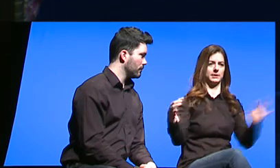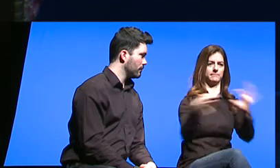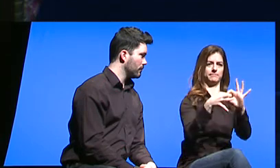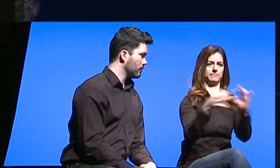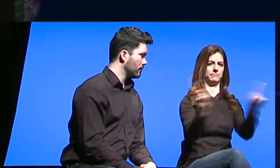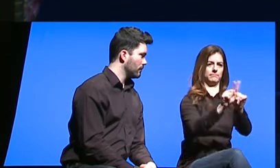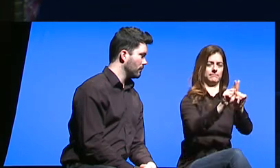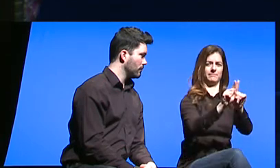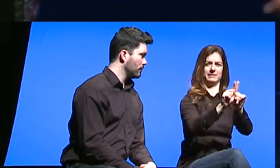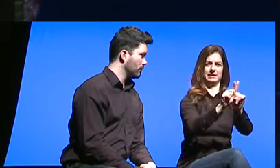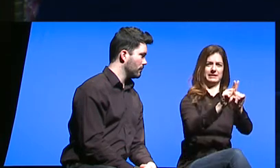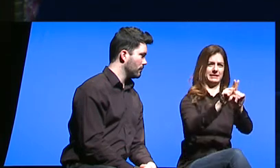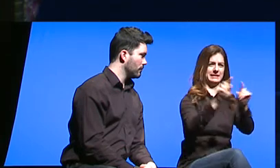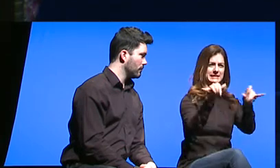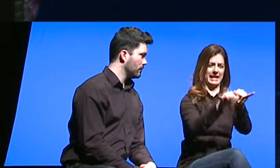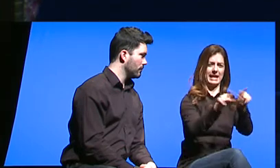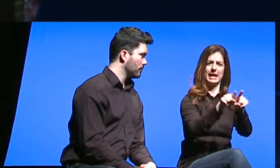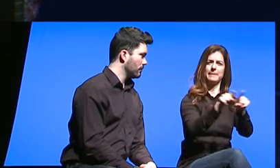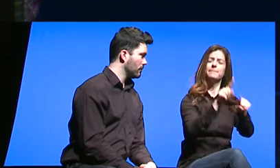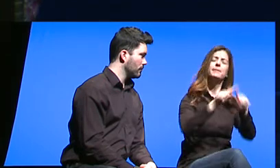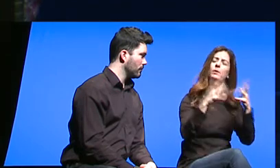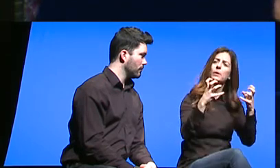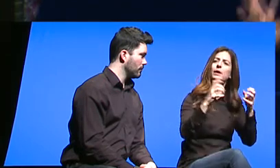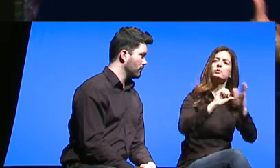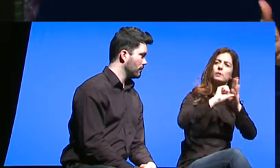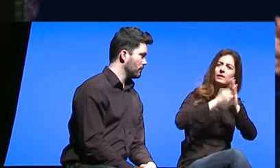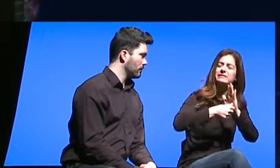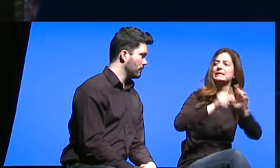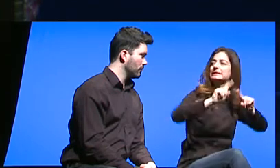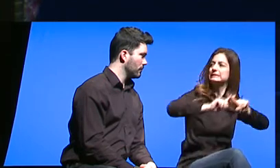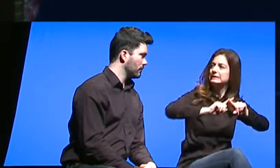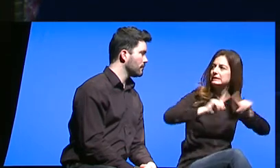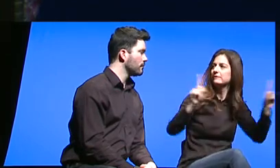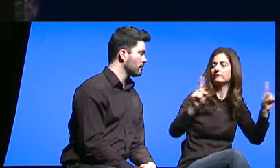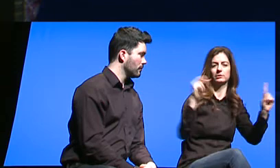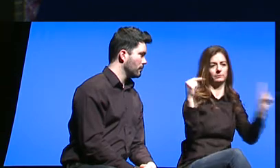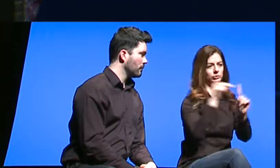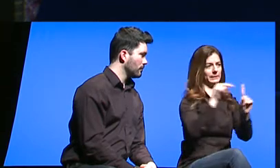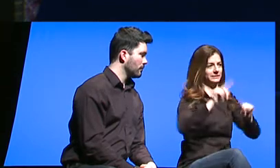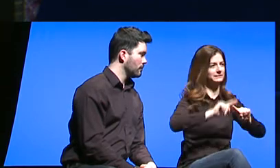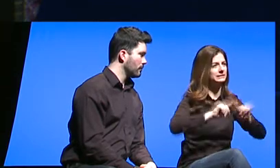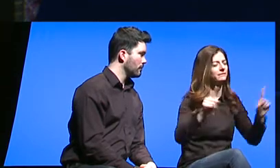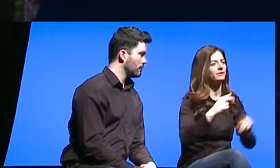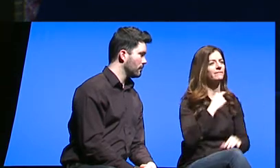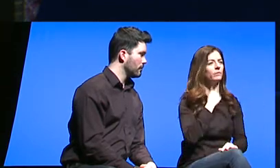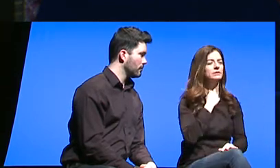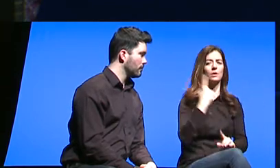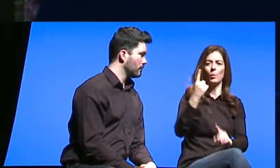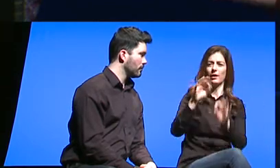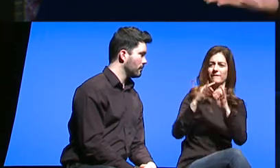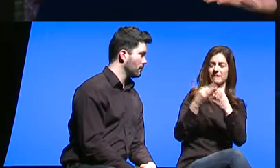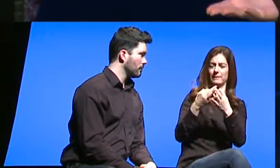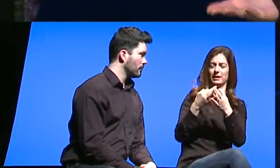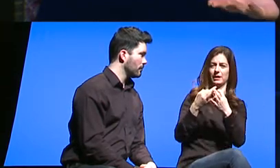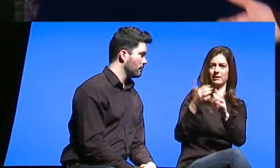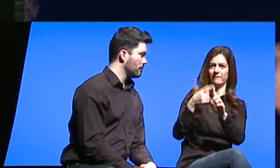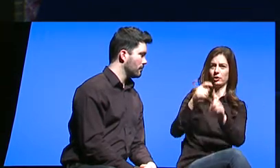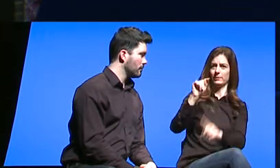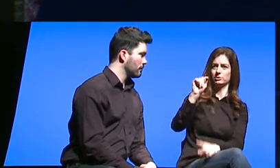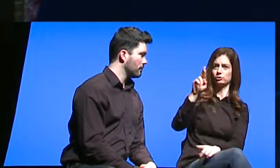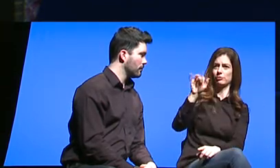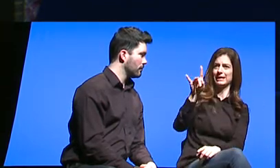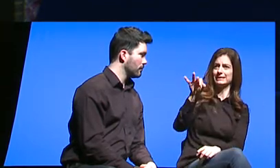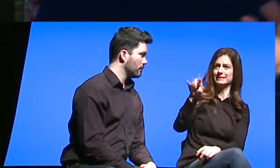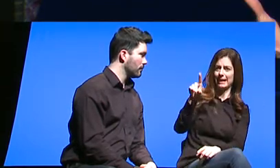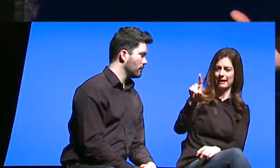us to try and highlight some different voices and perspectives. You know, Tiffany's family is from Trinidad. It was super important to